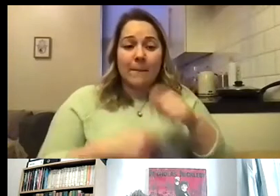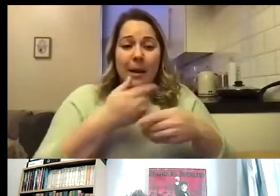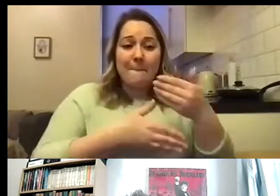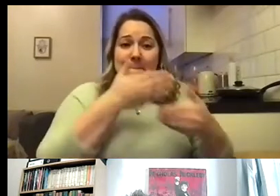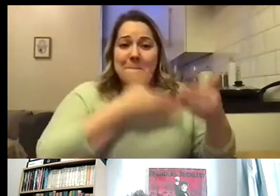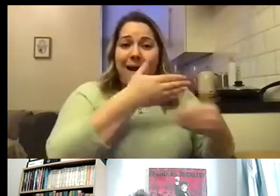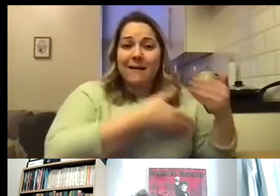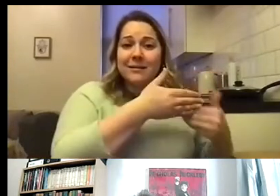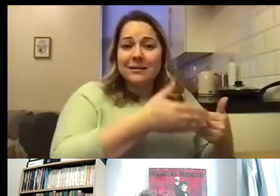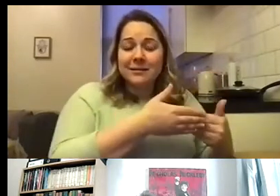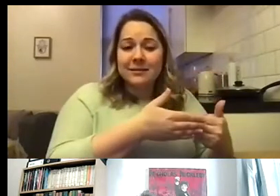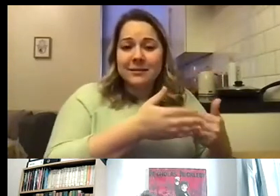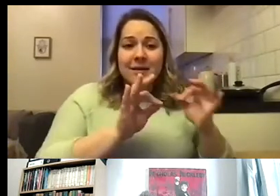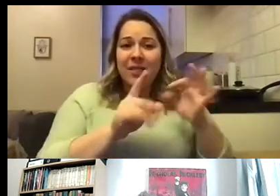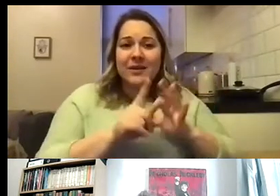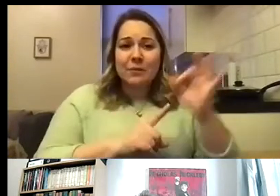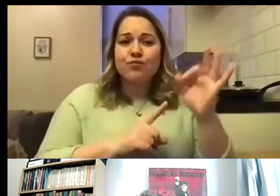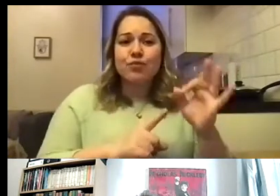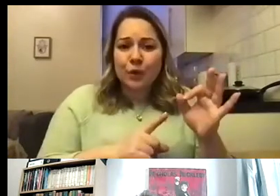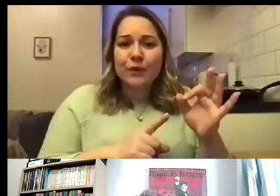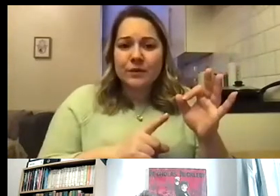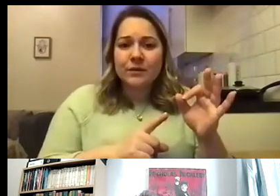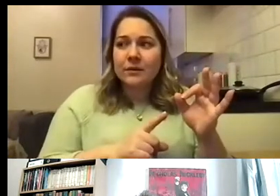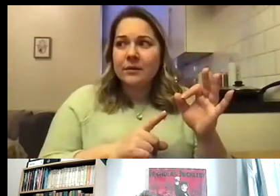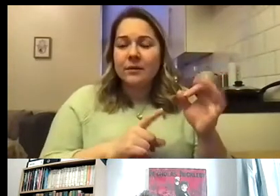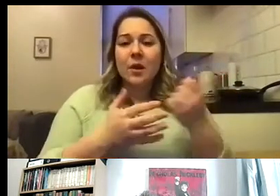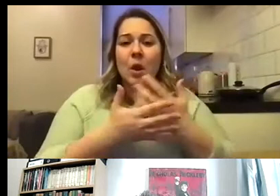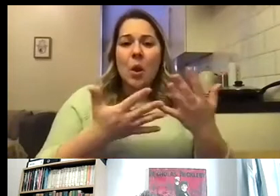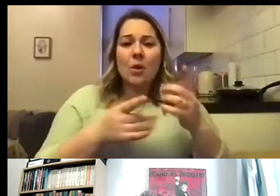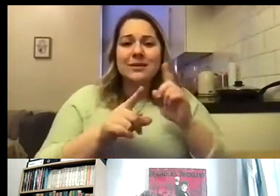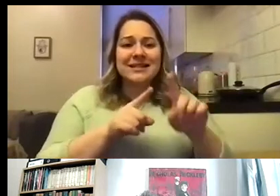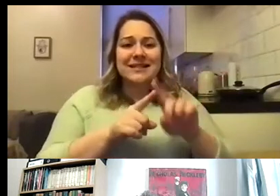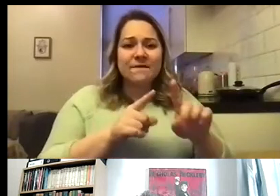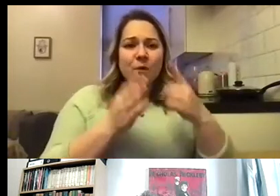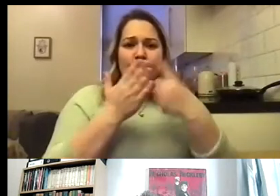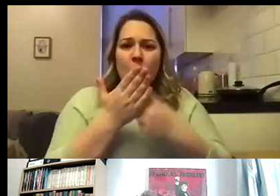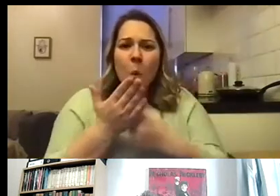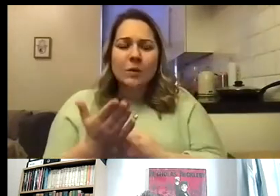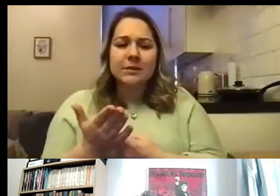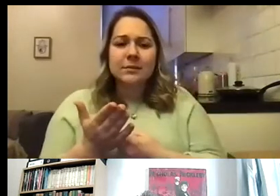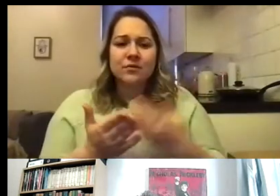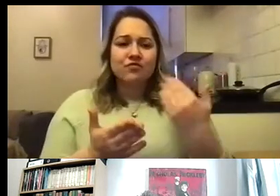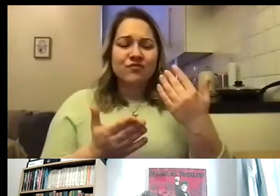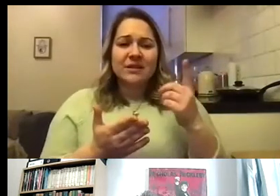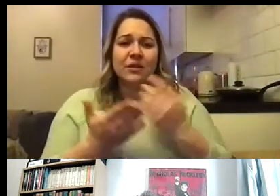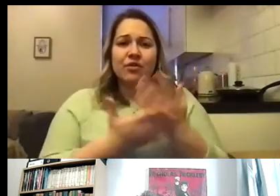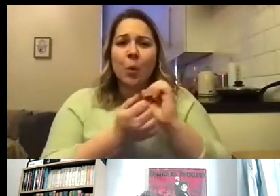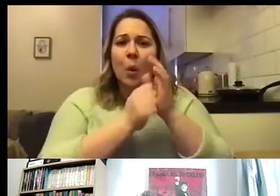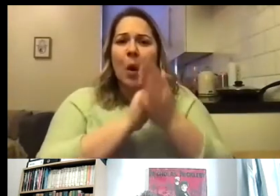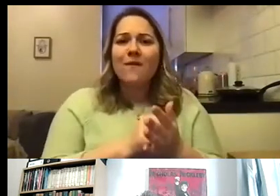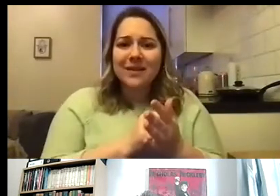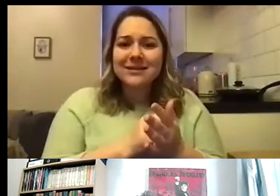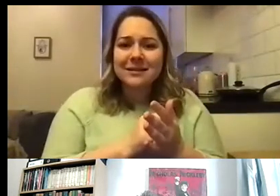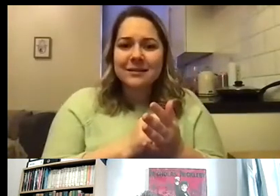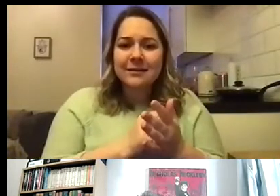and becoming more draconian. And, you know, there's so many more laws now. And, you know, even recently with what's happened with the pandemic, you know,